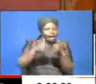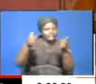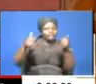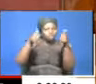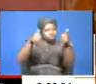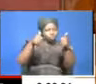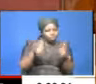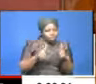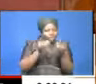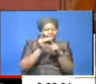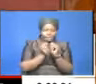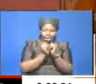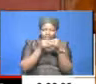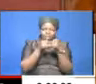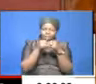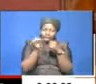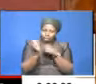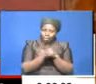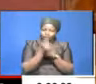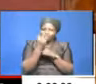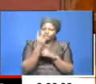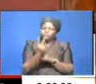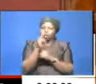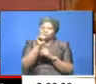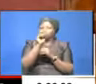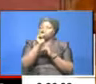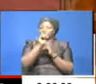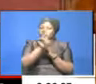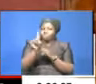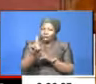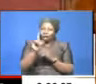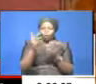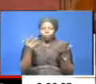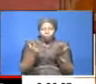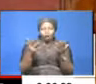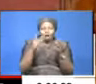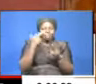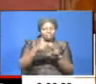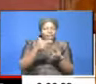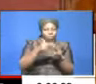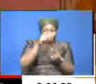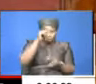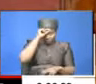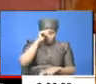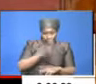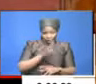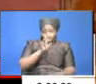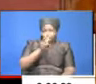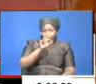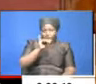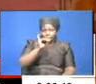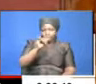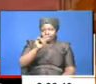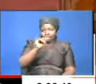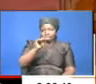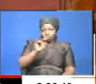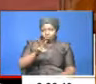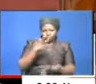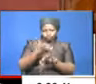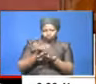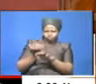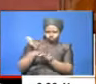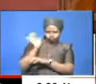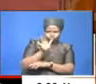February 2021, in which the name of Governor Ferdinand Waititu appeared as